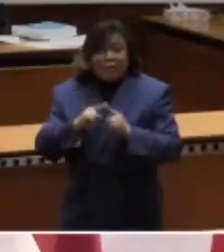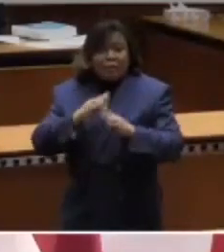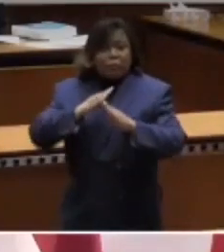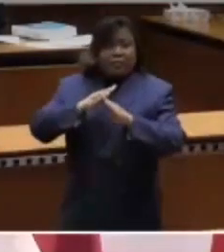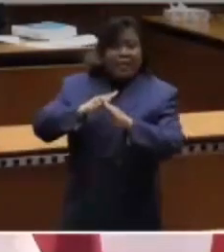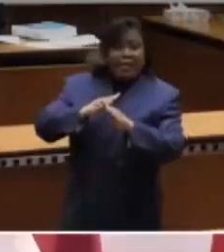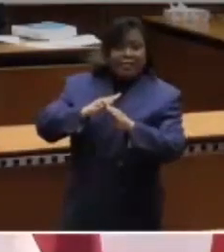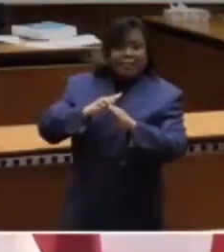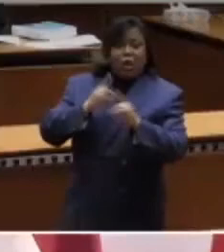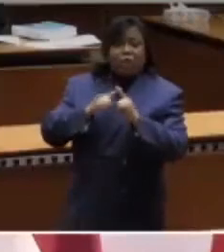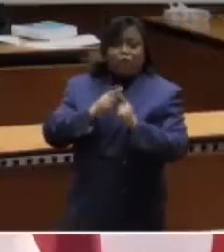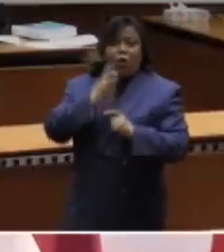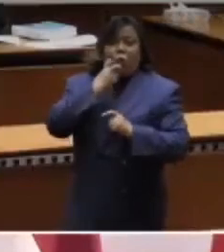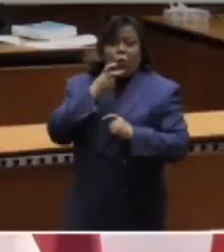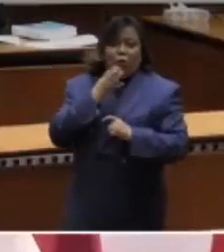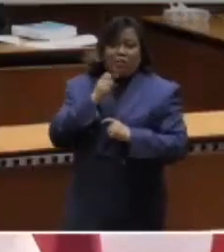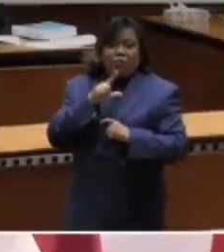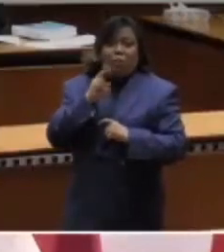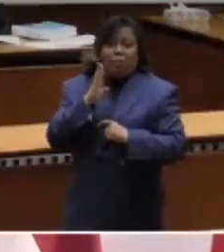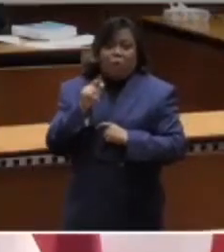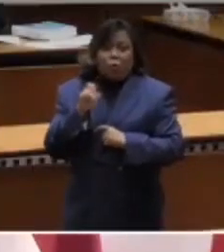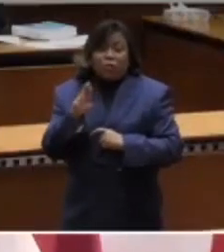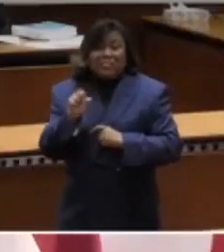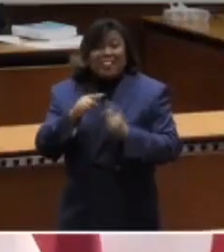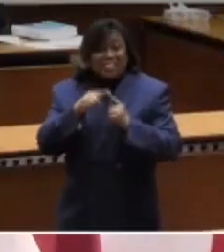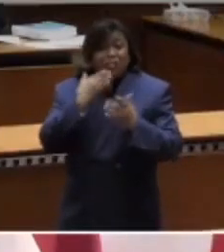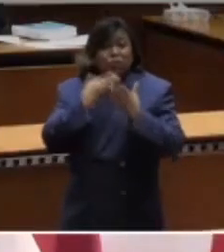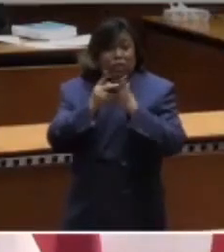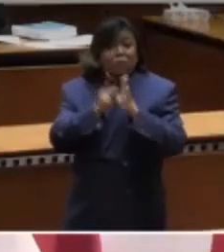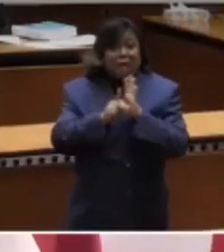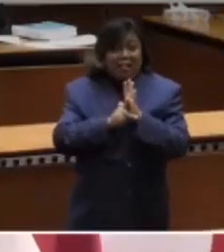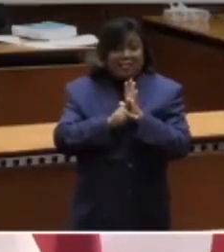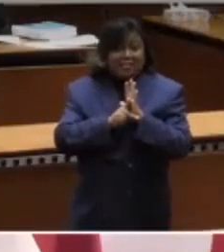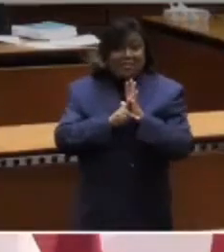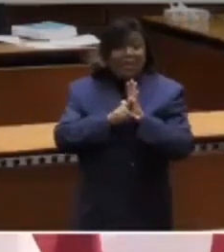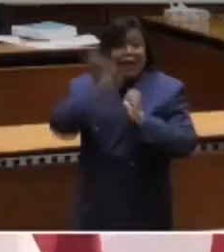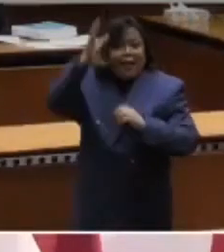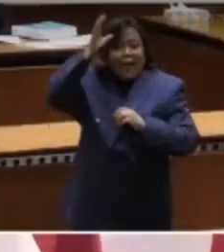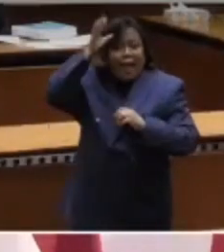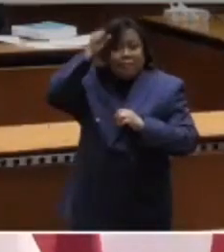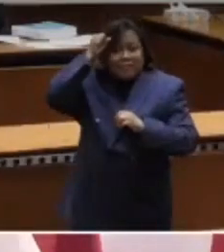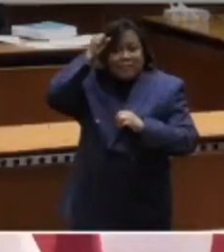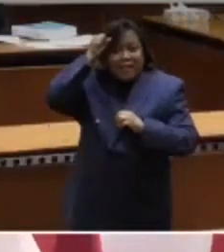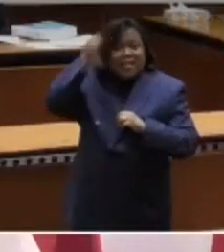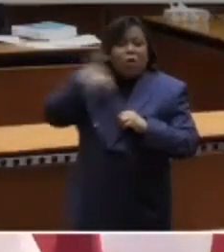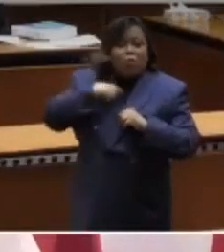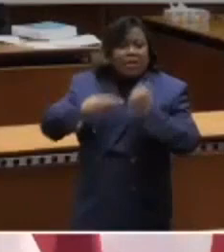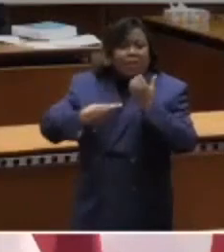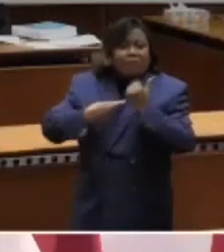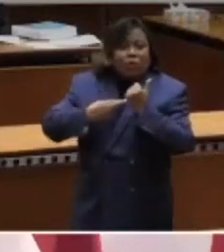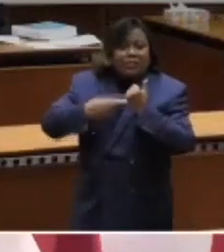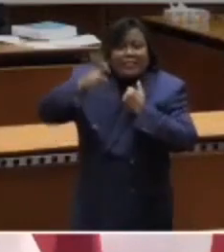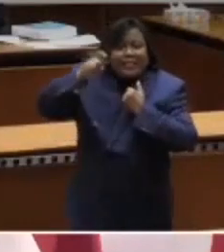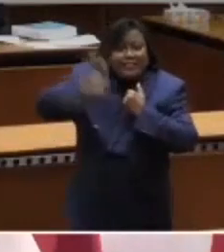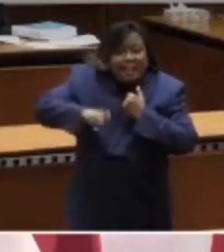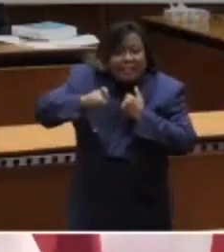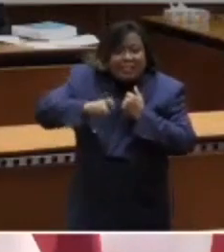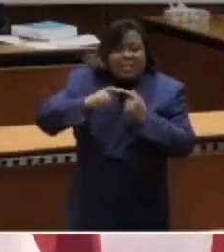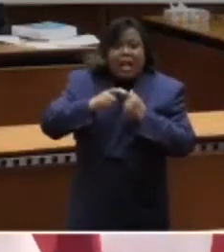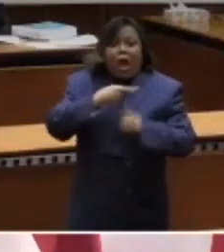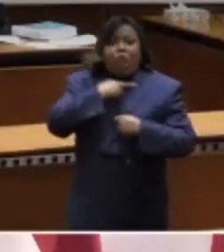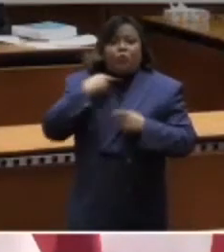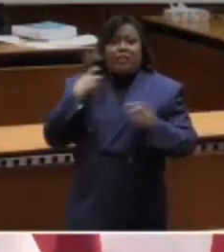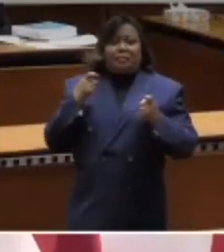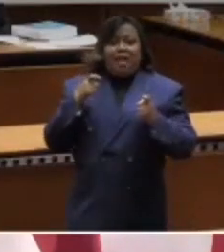protections for whistleblowers. This is good policy, common sense, and reinforces the necessity of